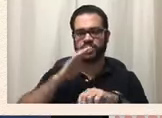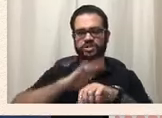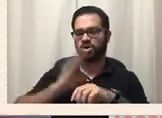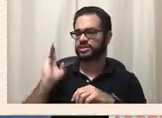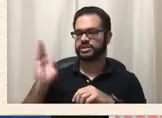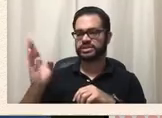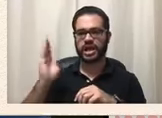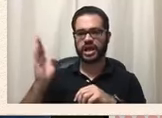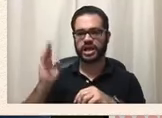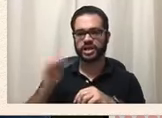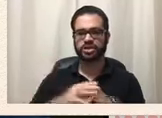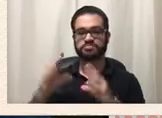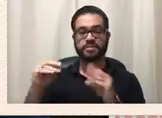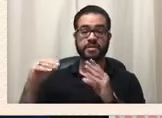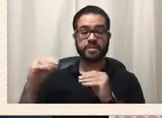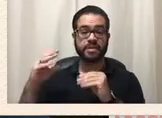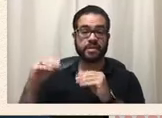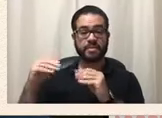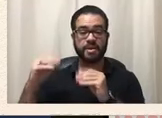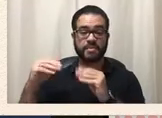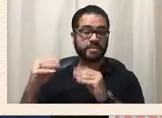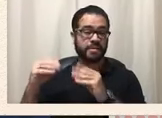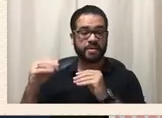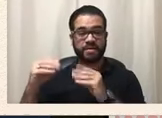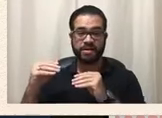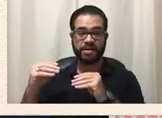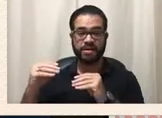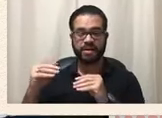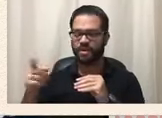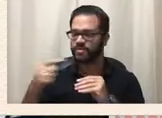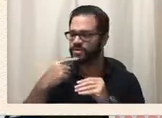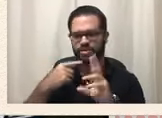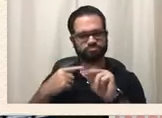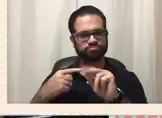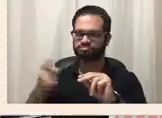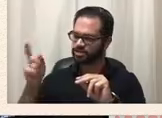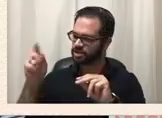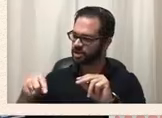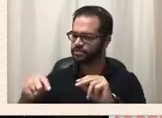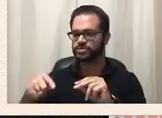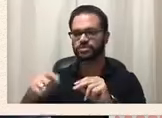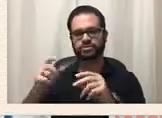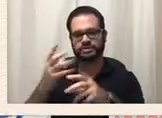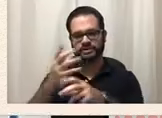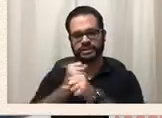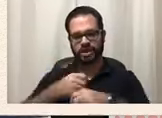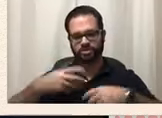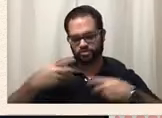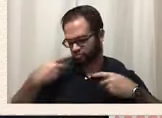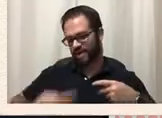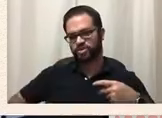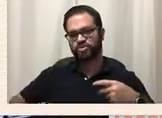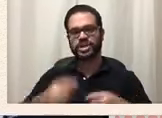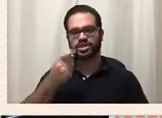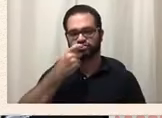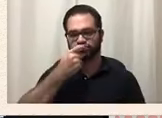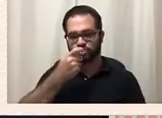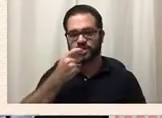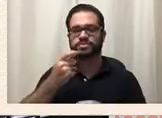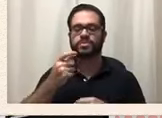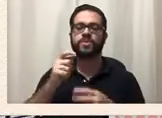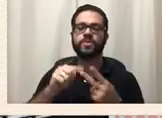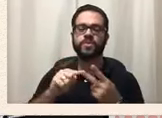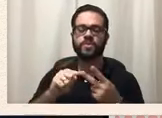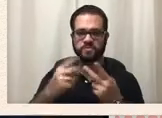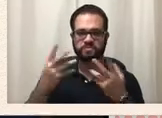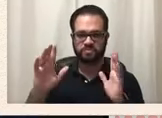smack. And so we said, you know what, we need to get this guy a referee shirt. We need to get him a whistle. And of course we did that, but he